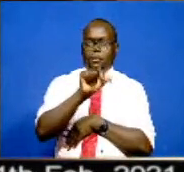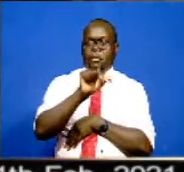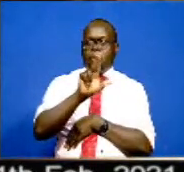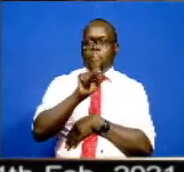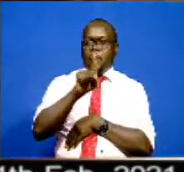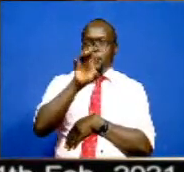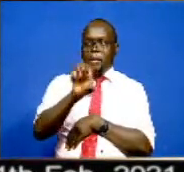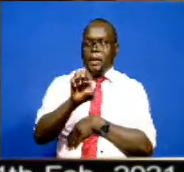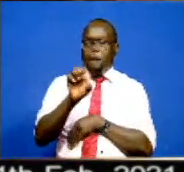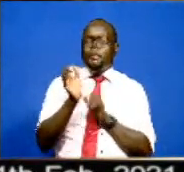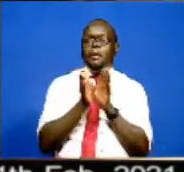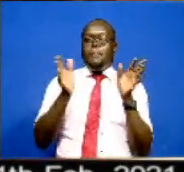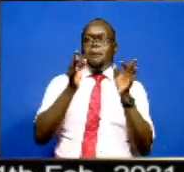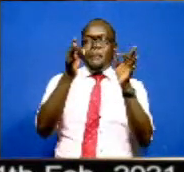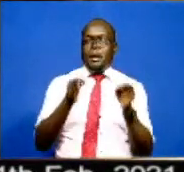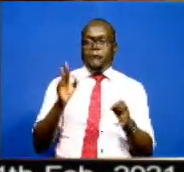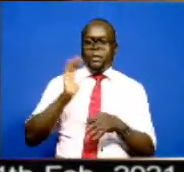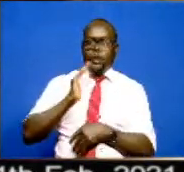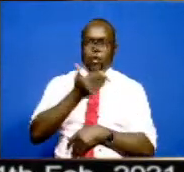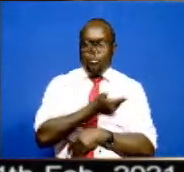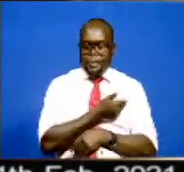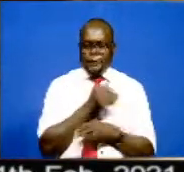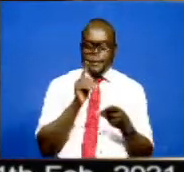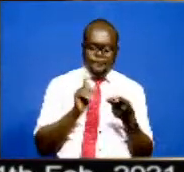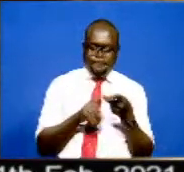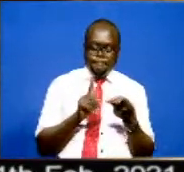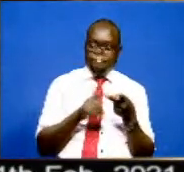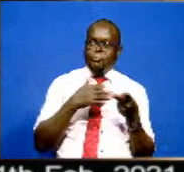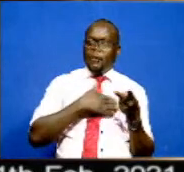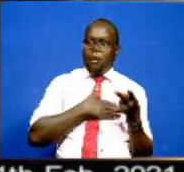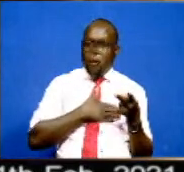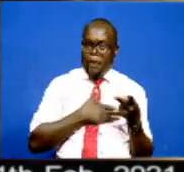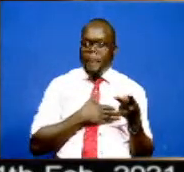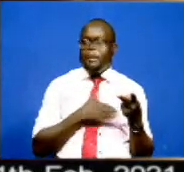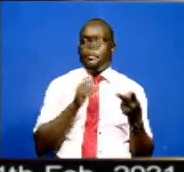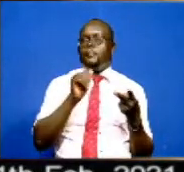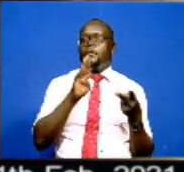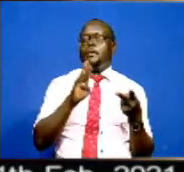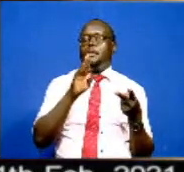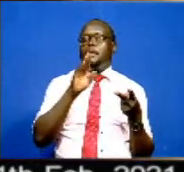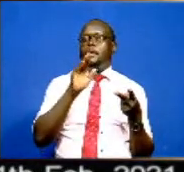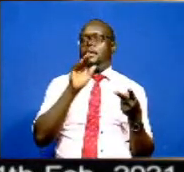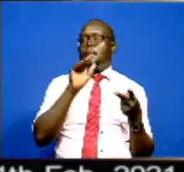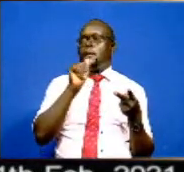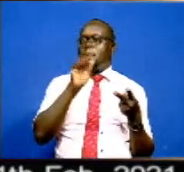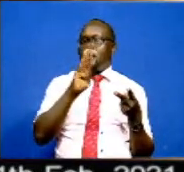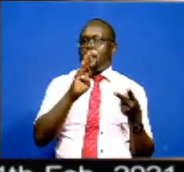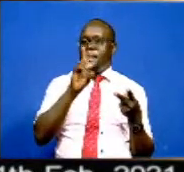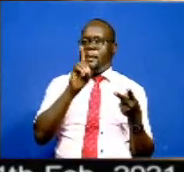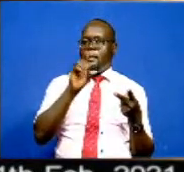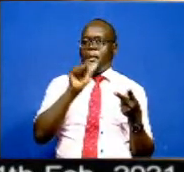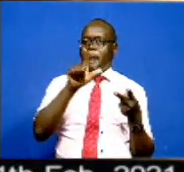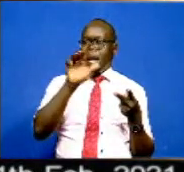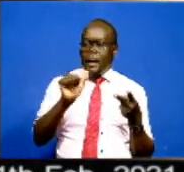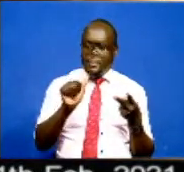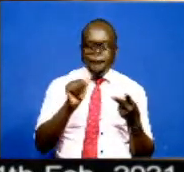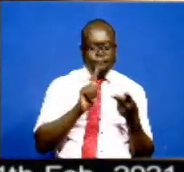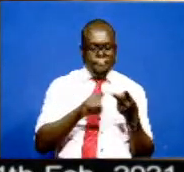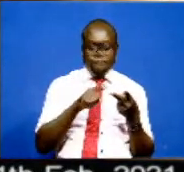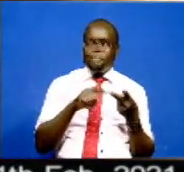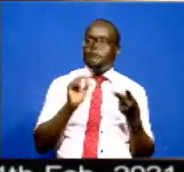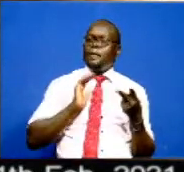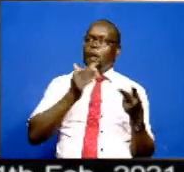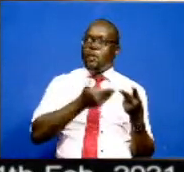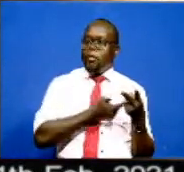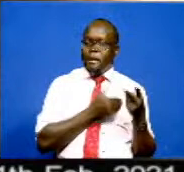appointed to the Public Accounts Committee. The Honorable Faisal Abdallah Bader, MP, to be appointed to the Committee